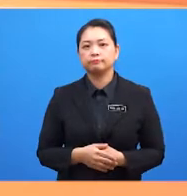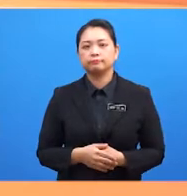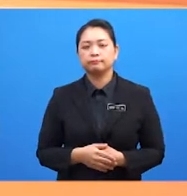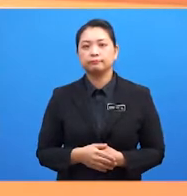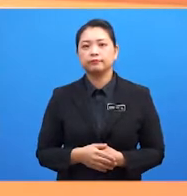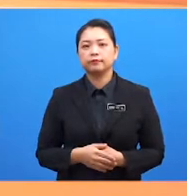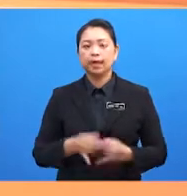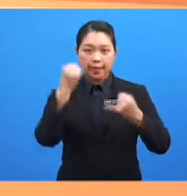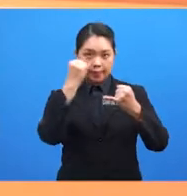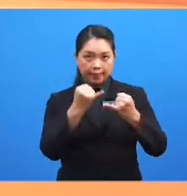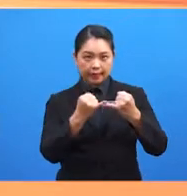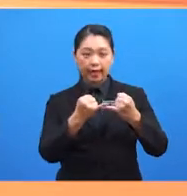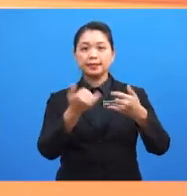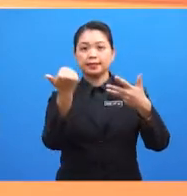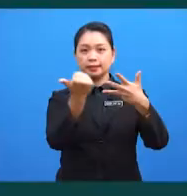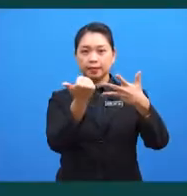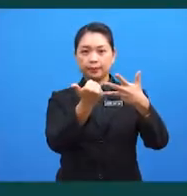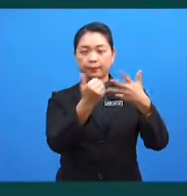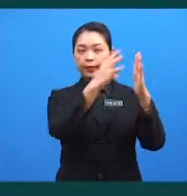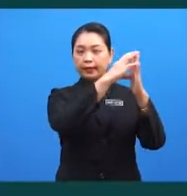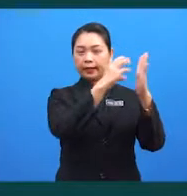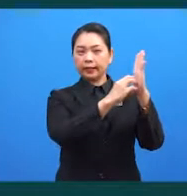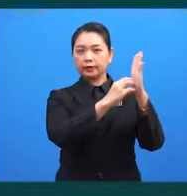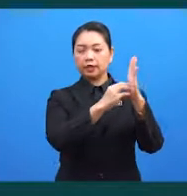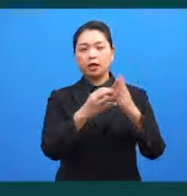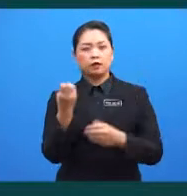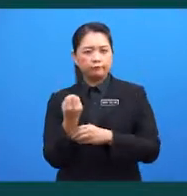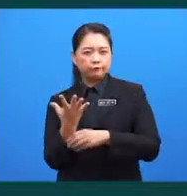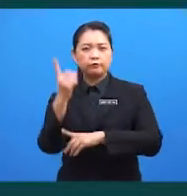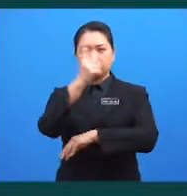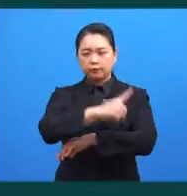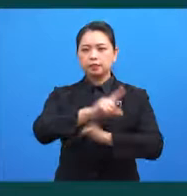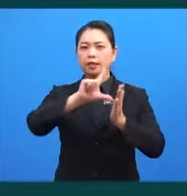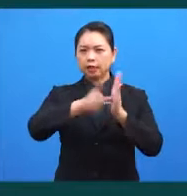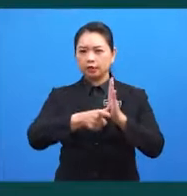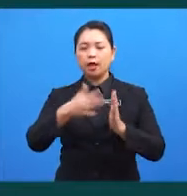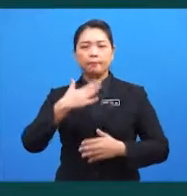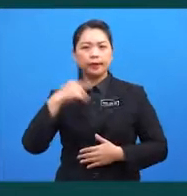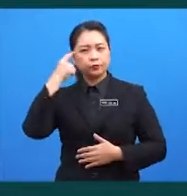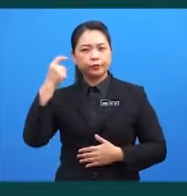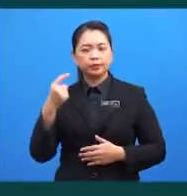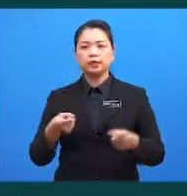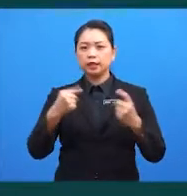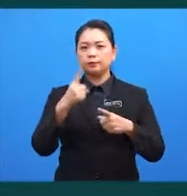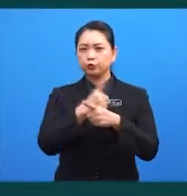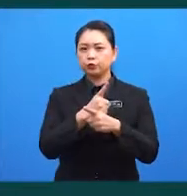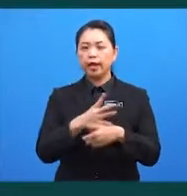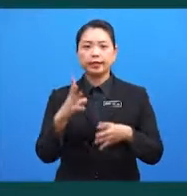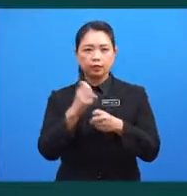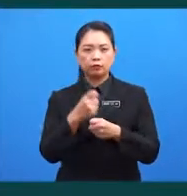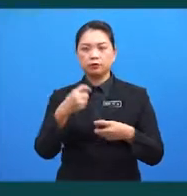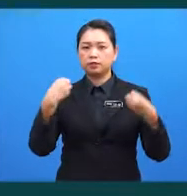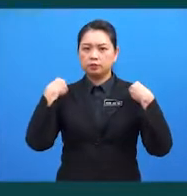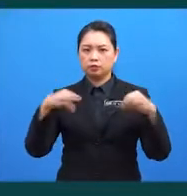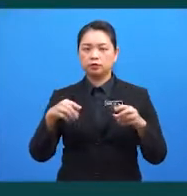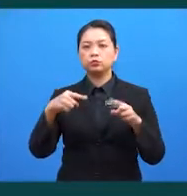And for the last paragraph. A few days later, my dream came true and I got the chance